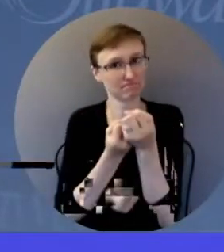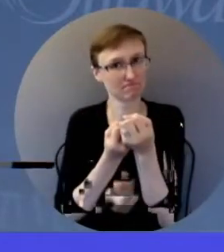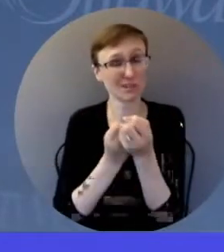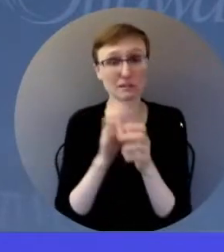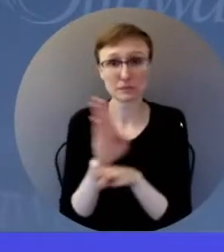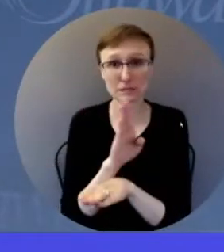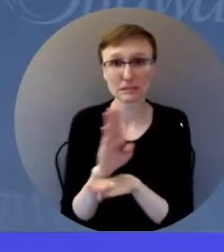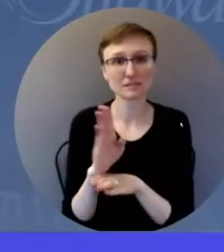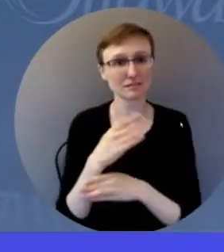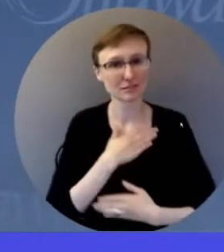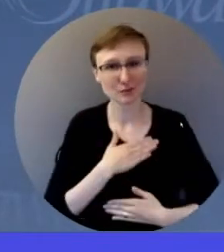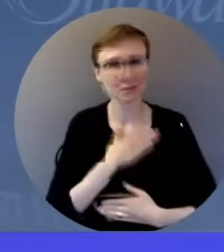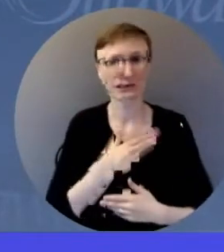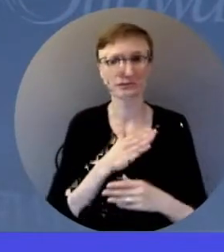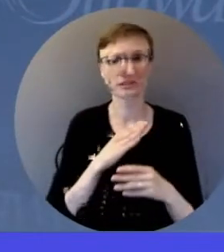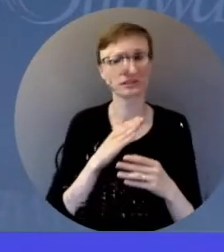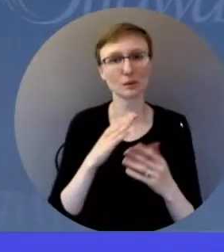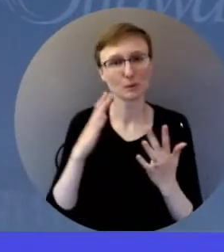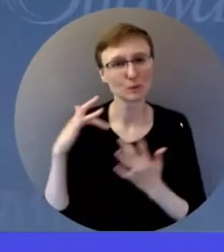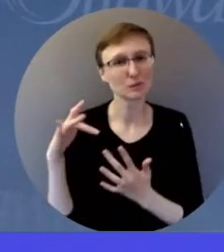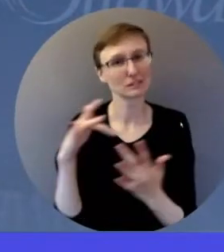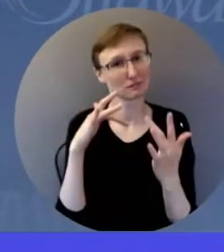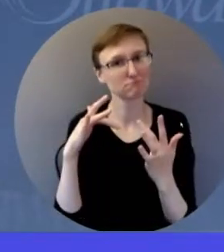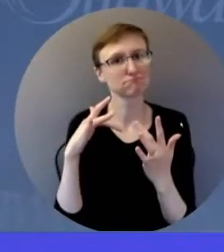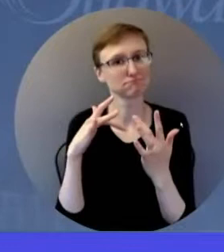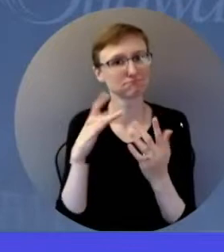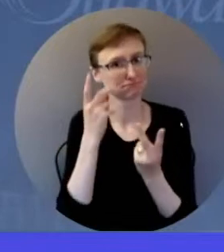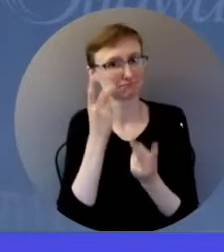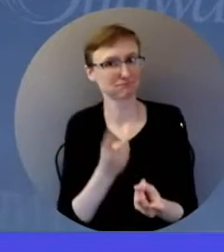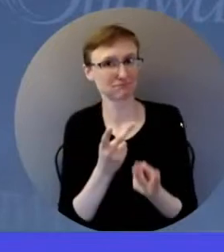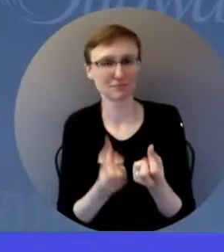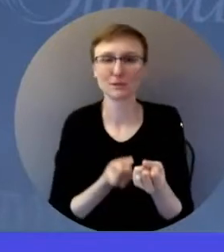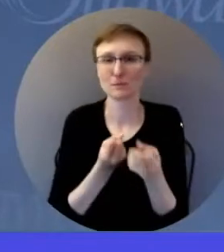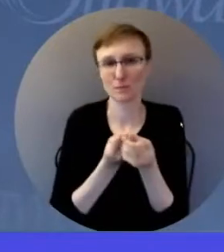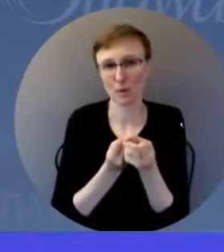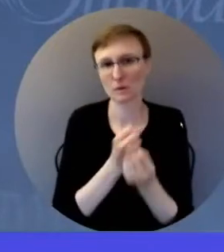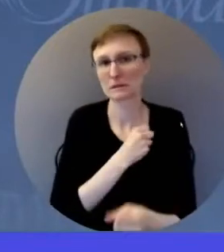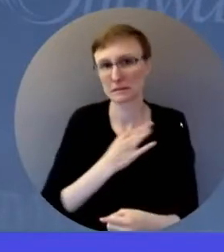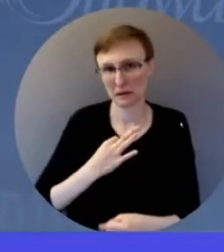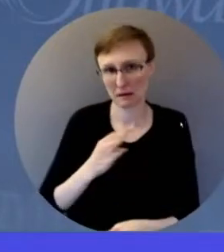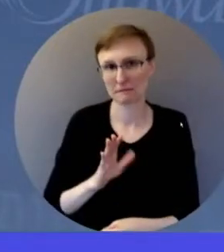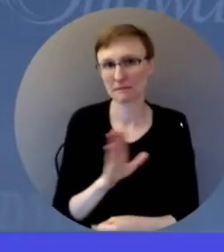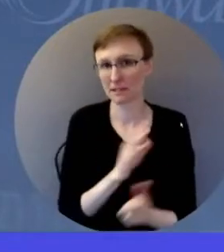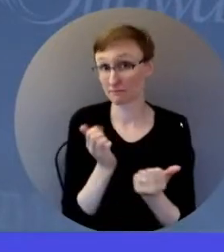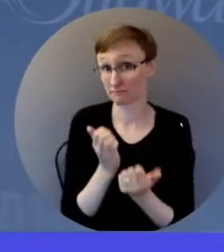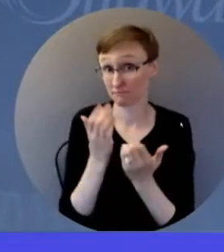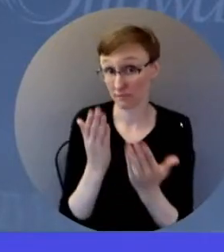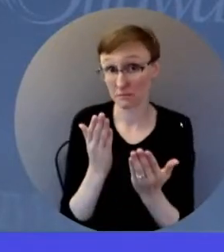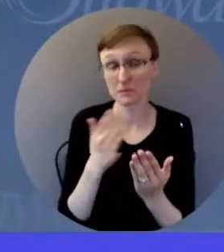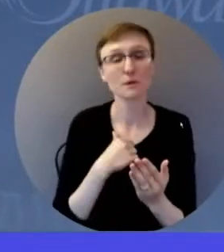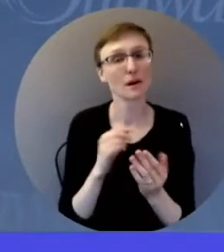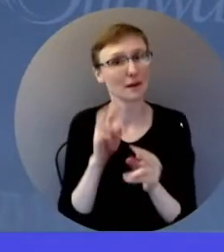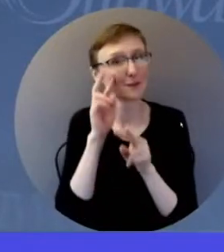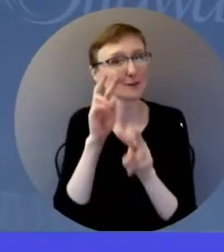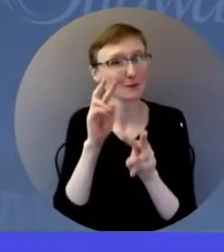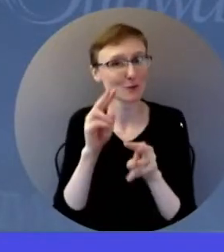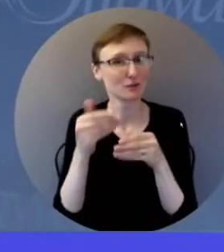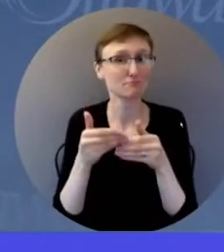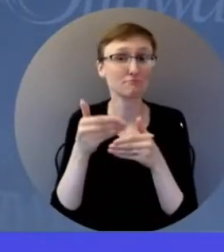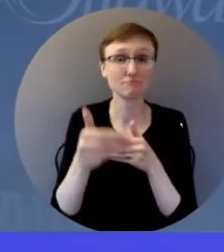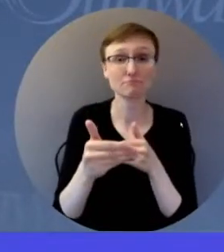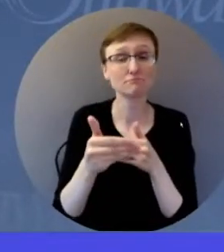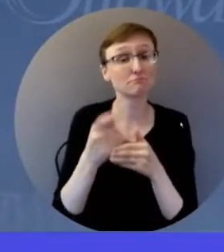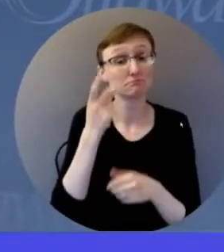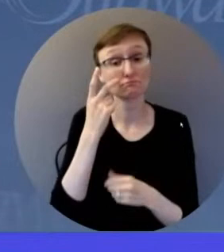entertainment and tourism communities that came out and supported the staff recommendations. So I look forward to the next couple of steps as